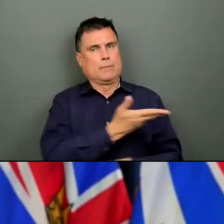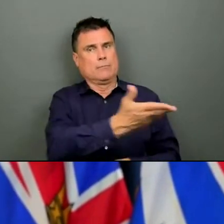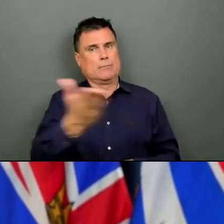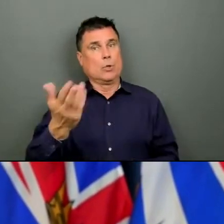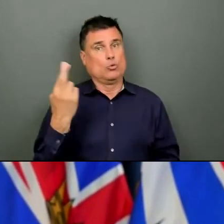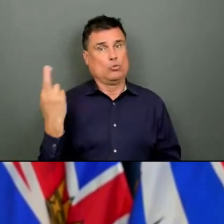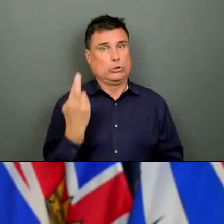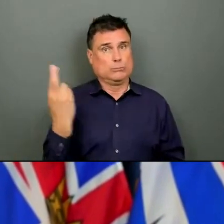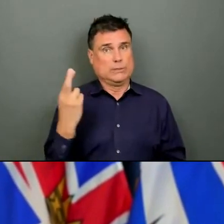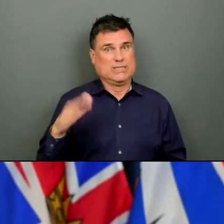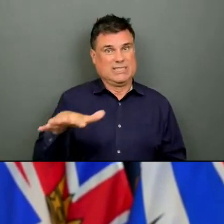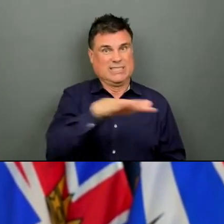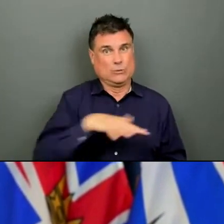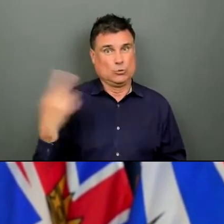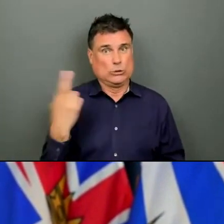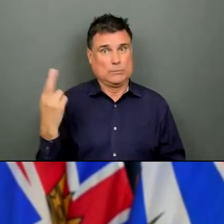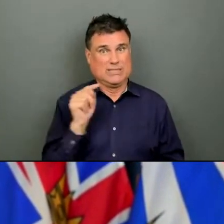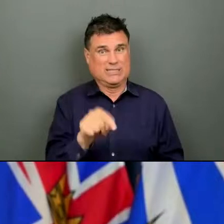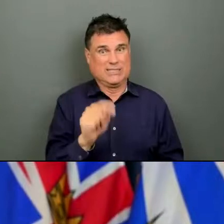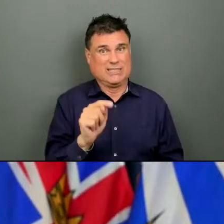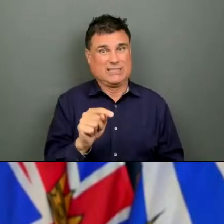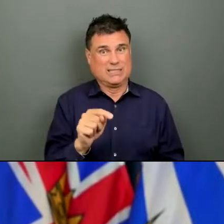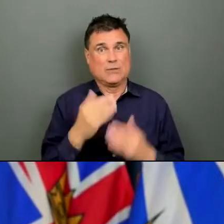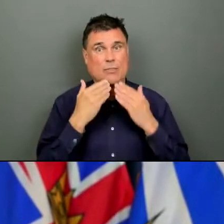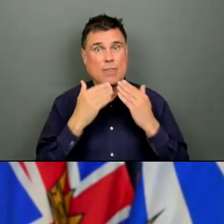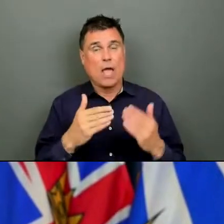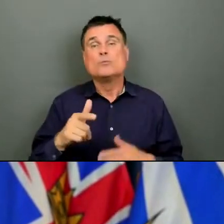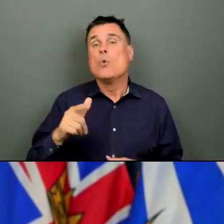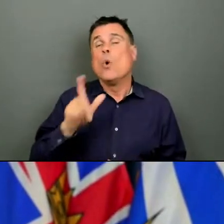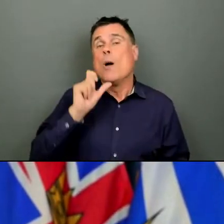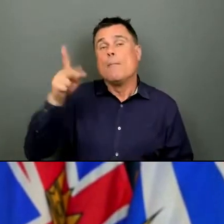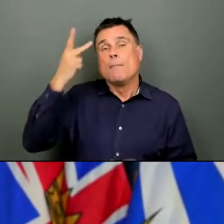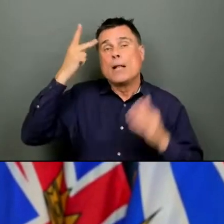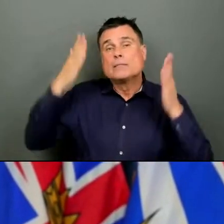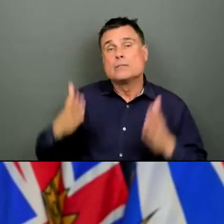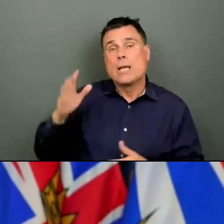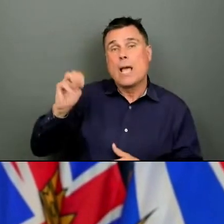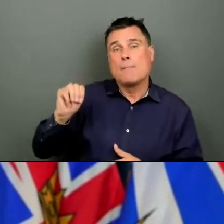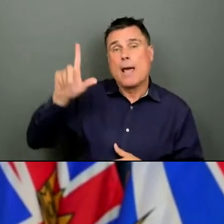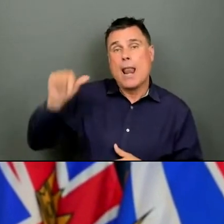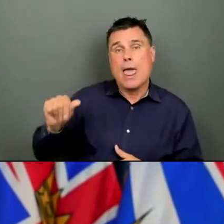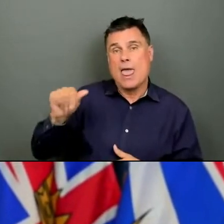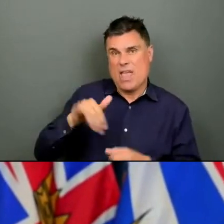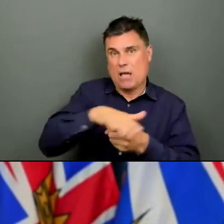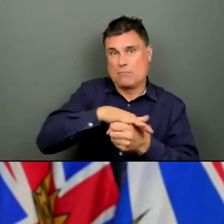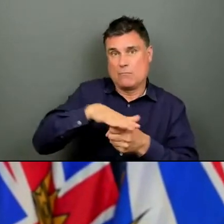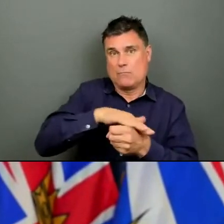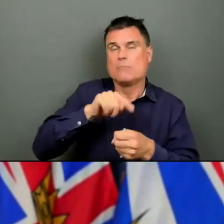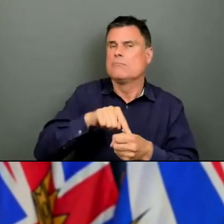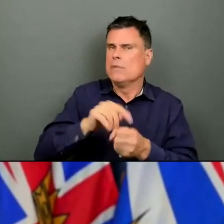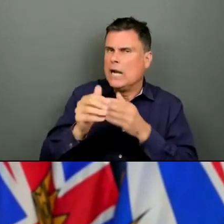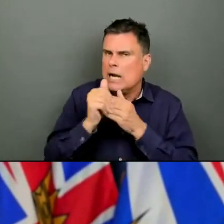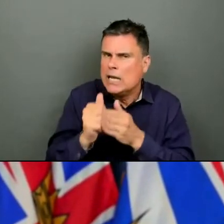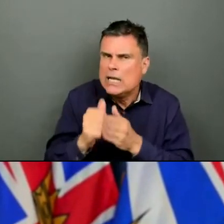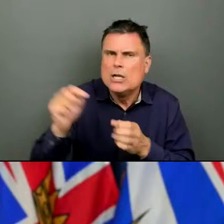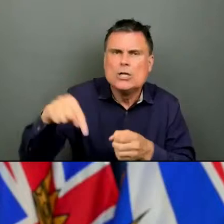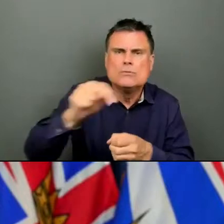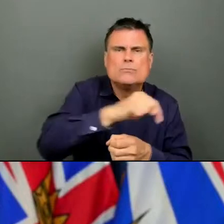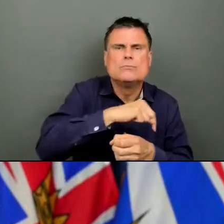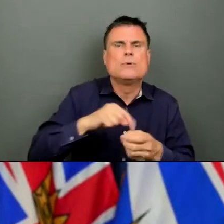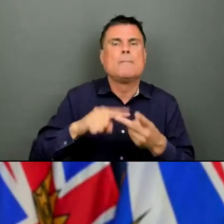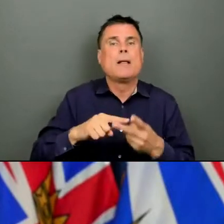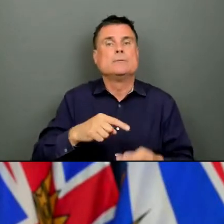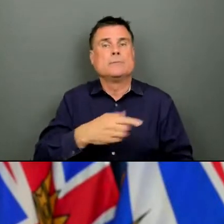our MLAs who have been incredible leaders on both sides of the House. The mayor,